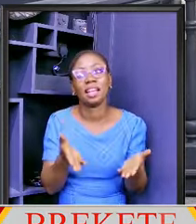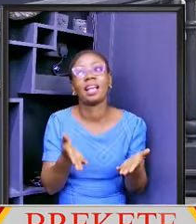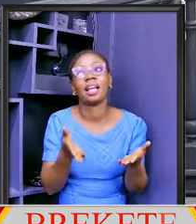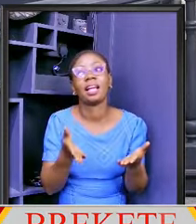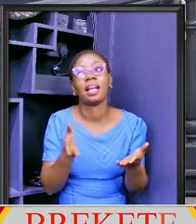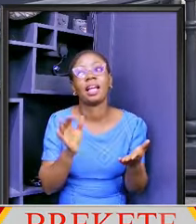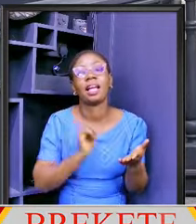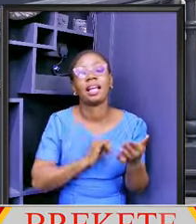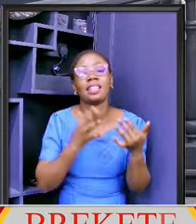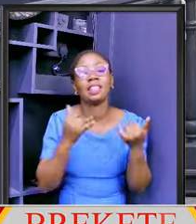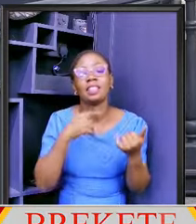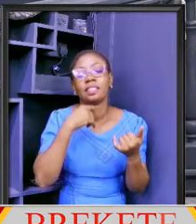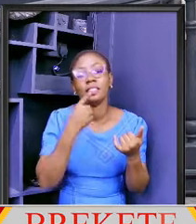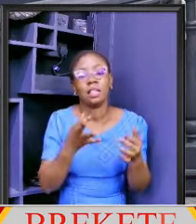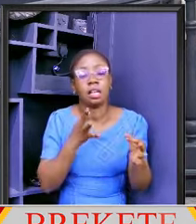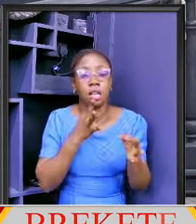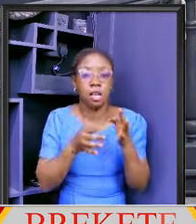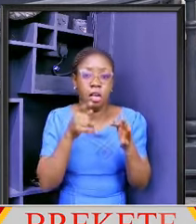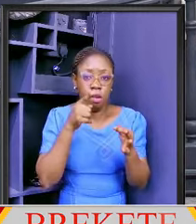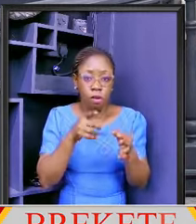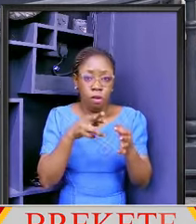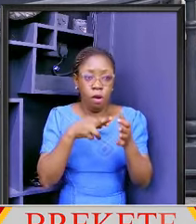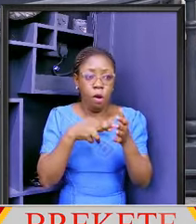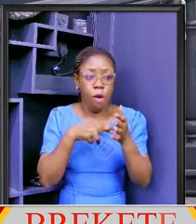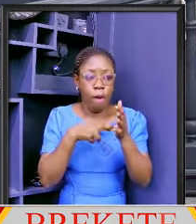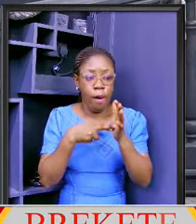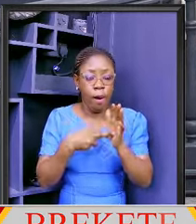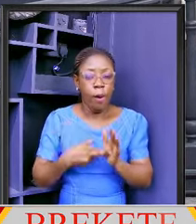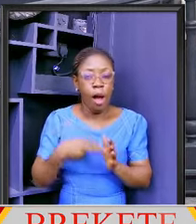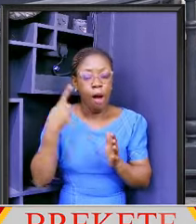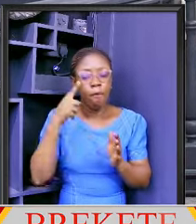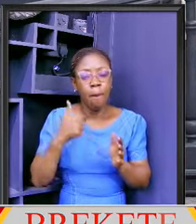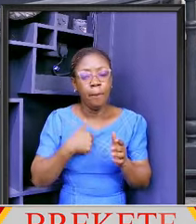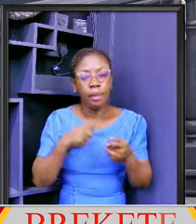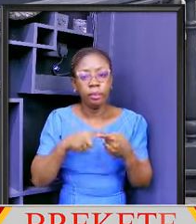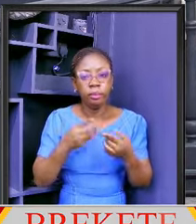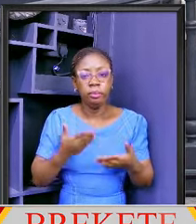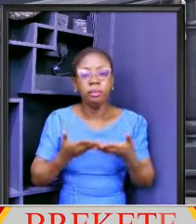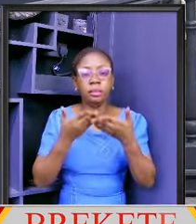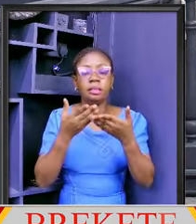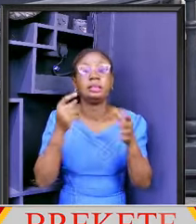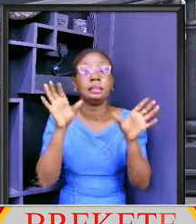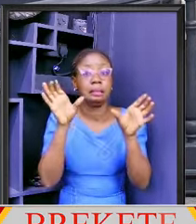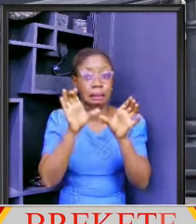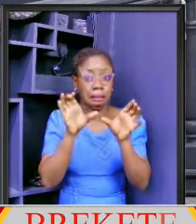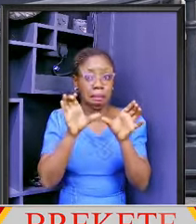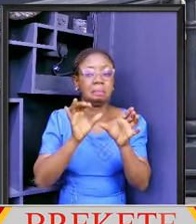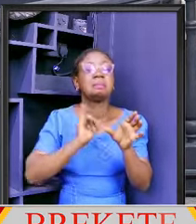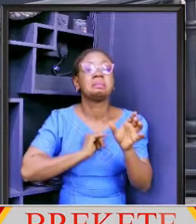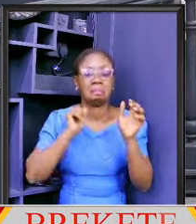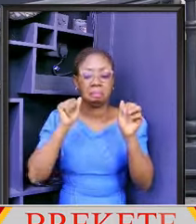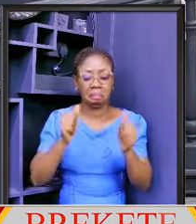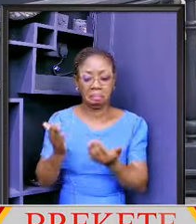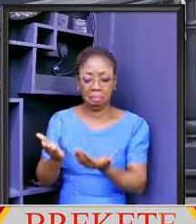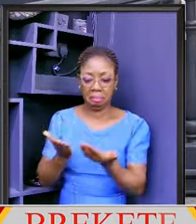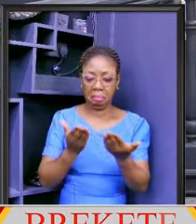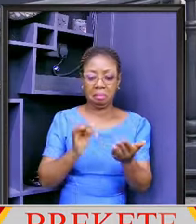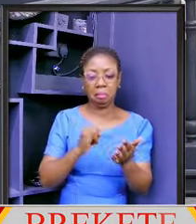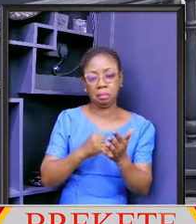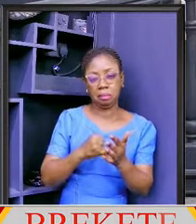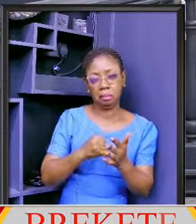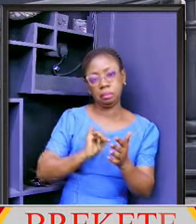there. I now say, if you request this for me to present the certificate, I can bring it. I have